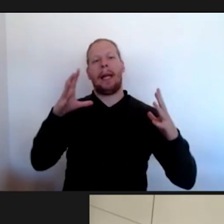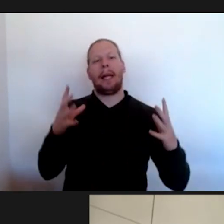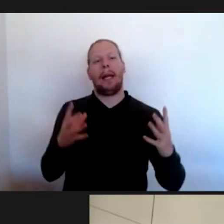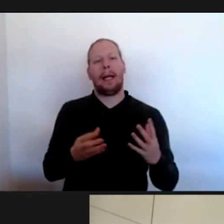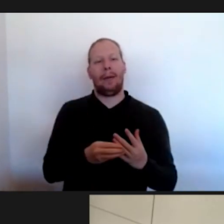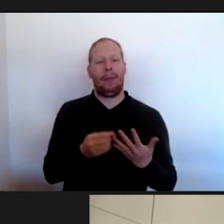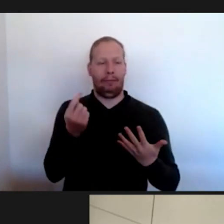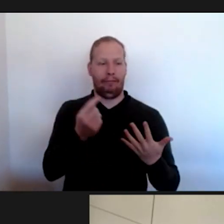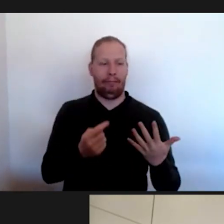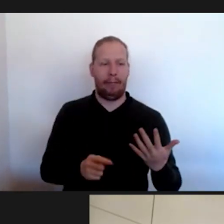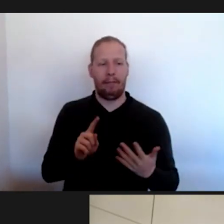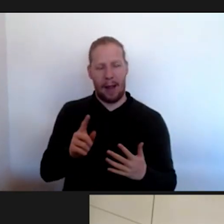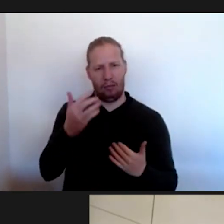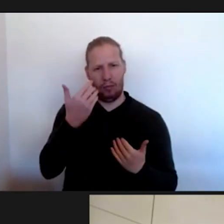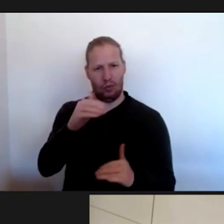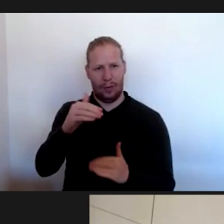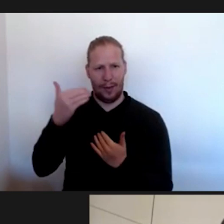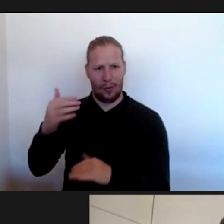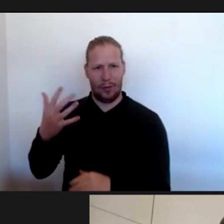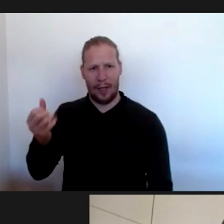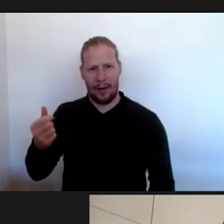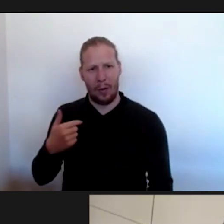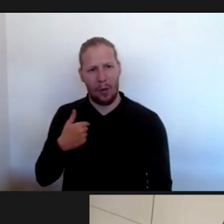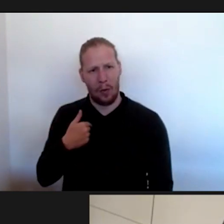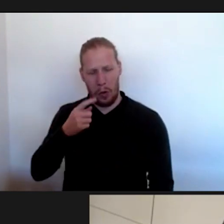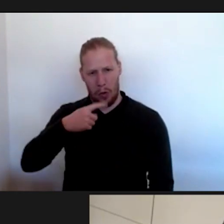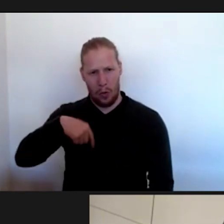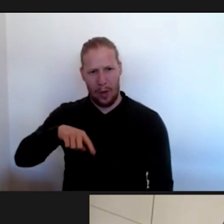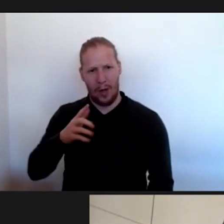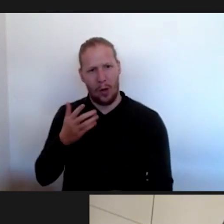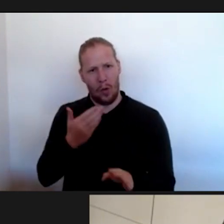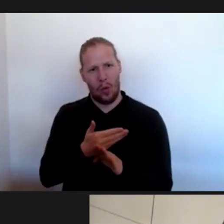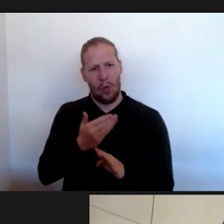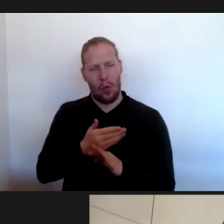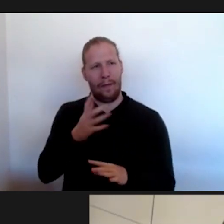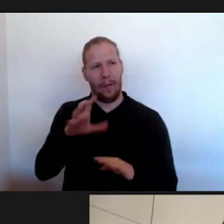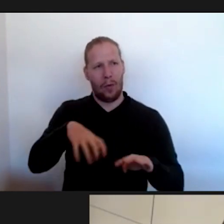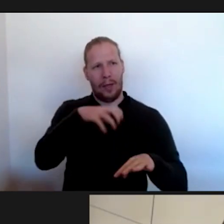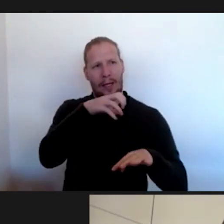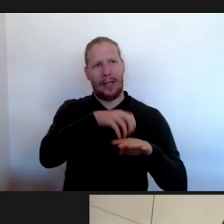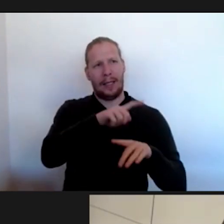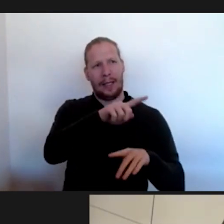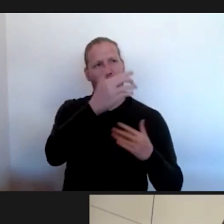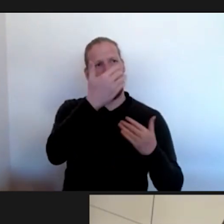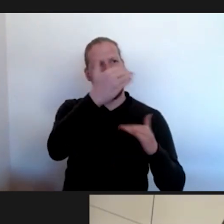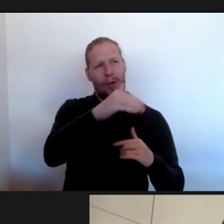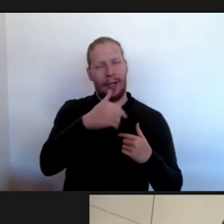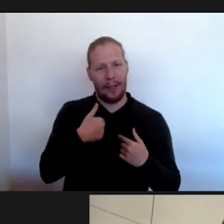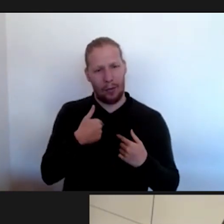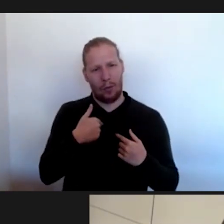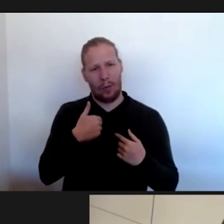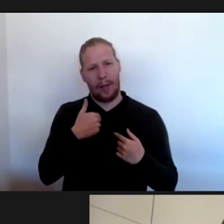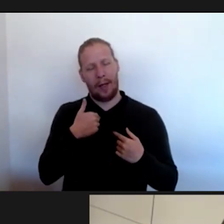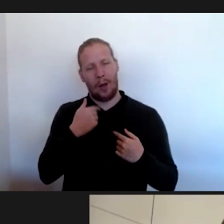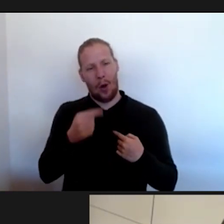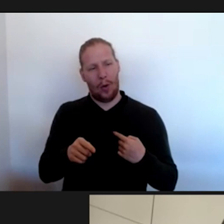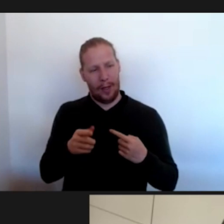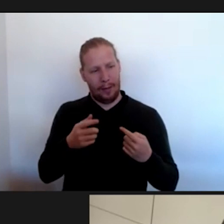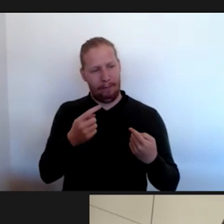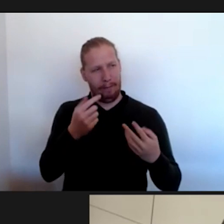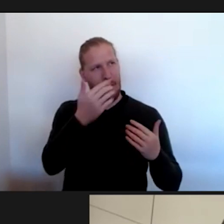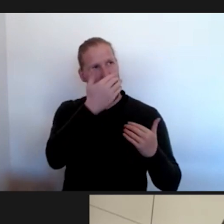is a lot of restrictions. We all work for organizations that restrict you to do X, Y, Z, as Hafsa was saying, but it's actually being very clear about